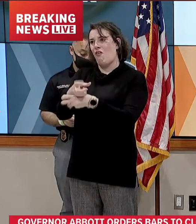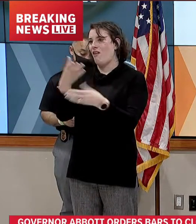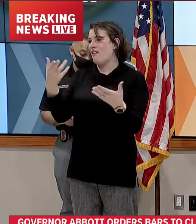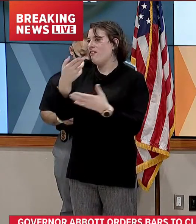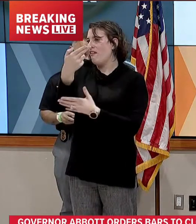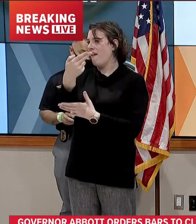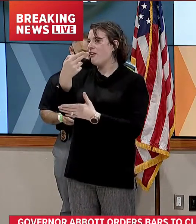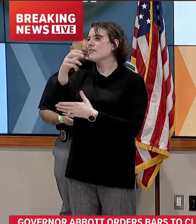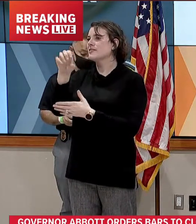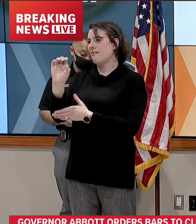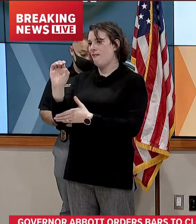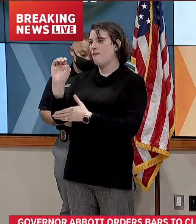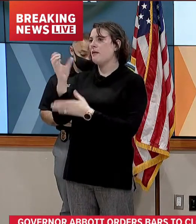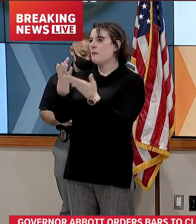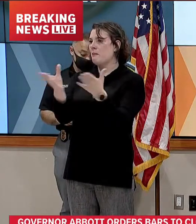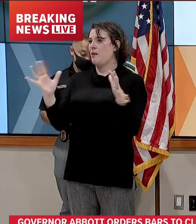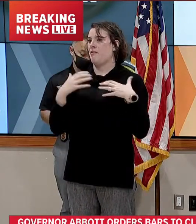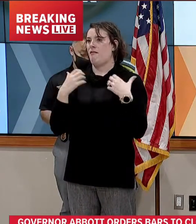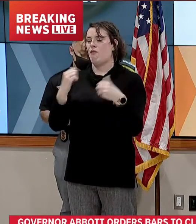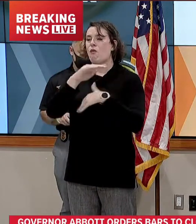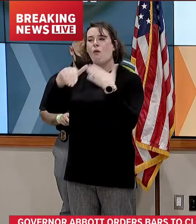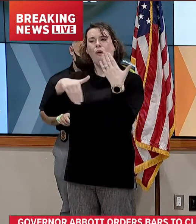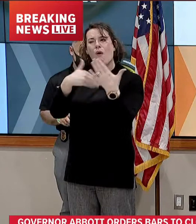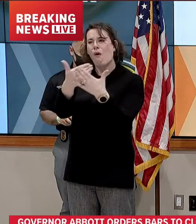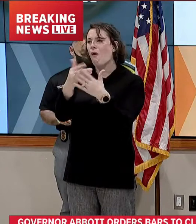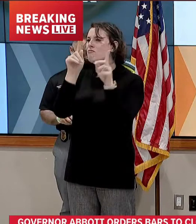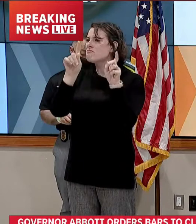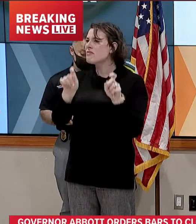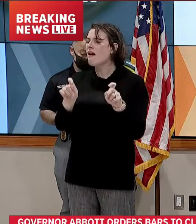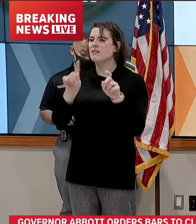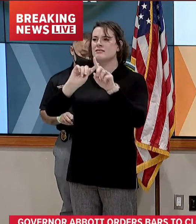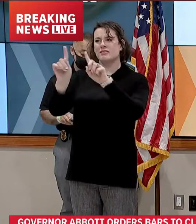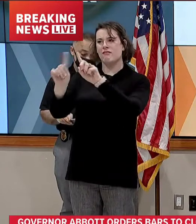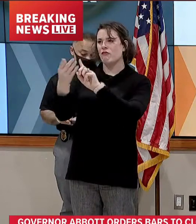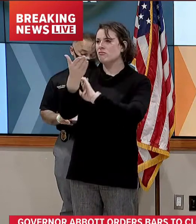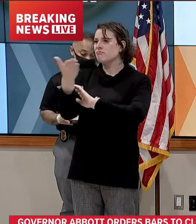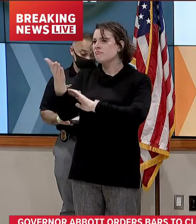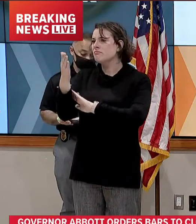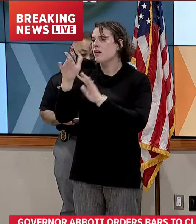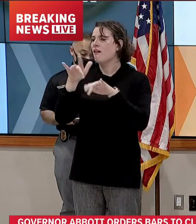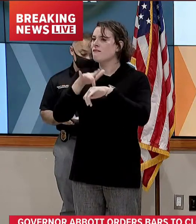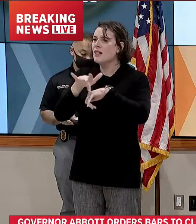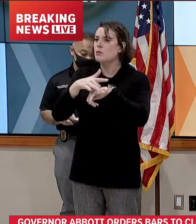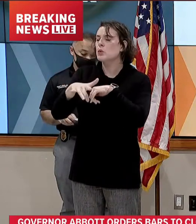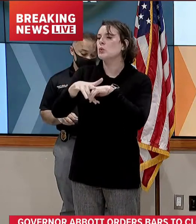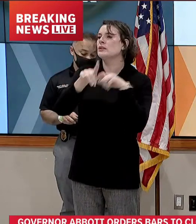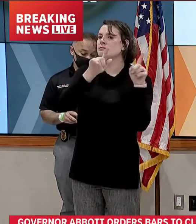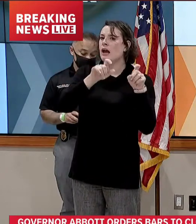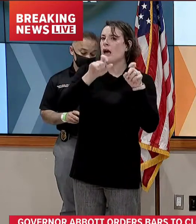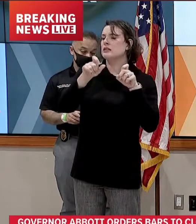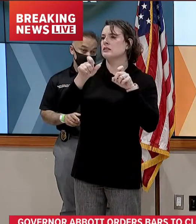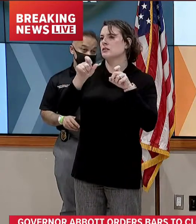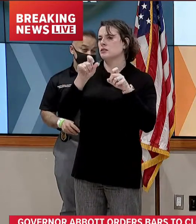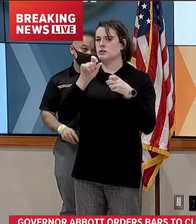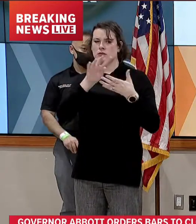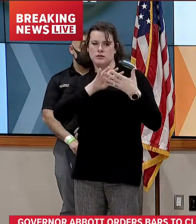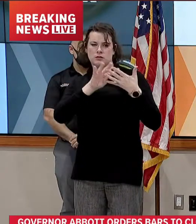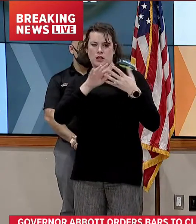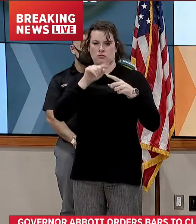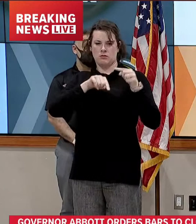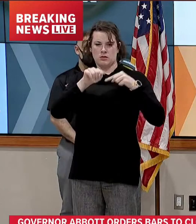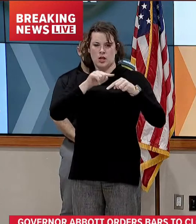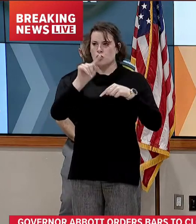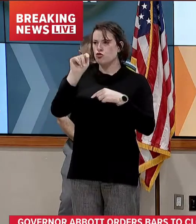County Public Health to make all tools available. So testing, tracing, making sure that there's space